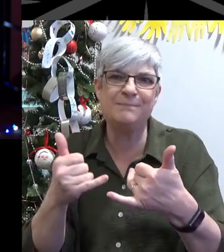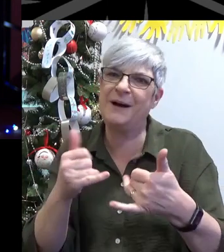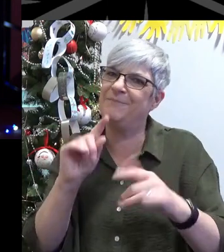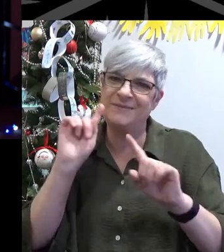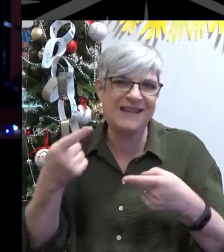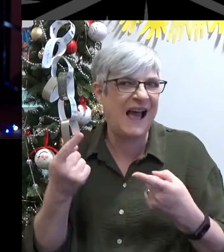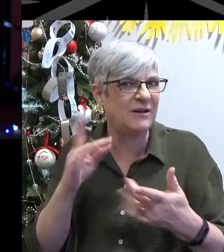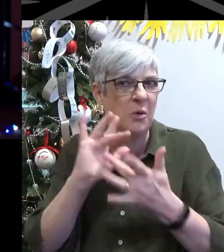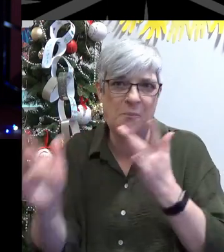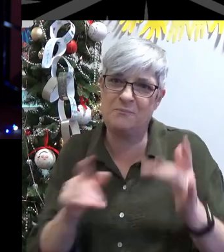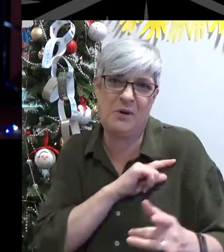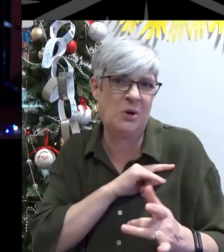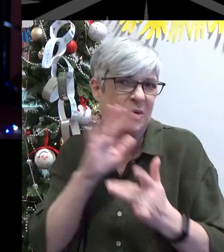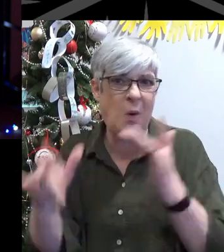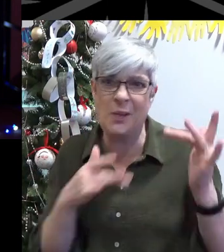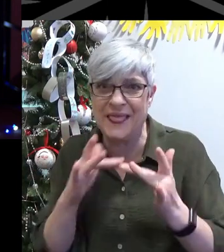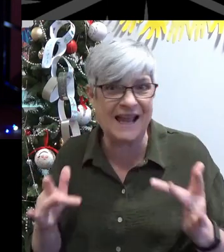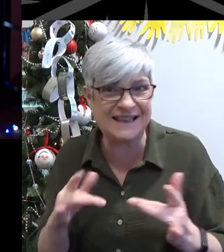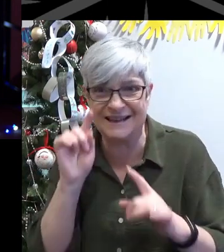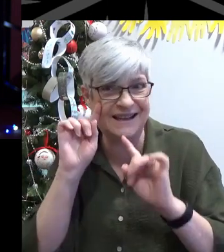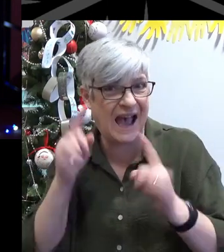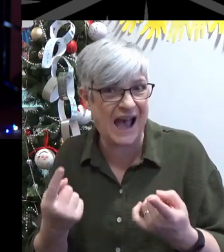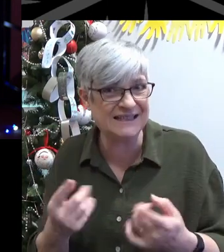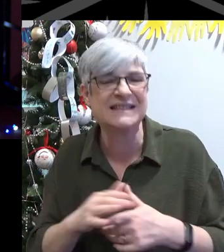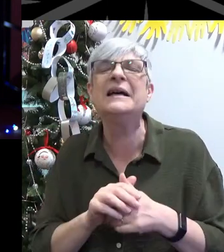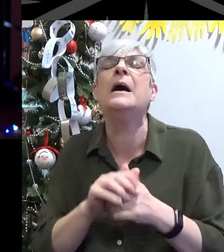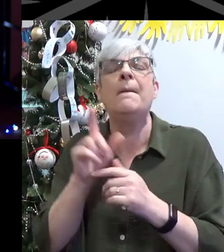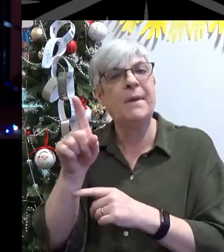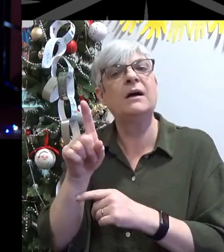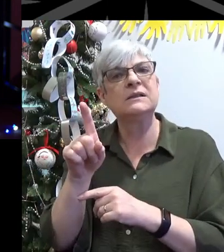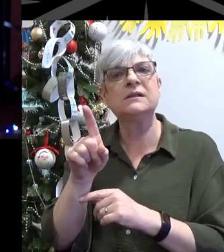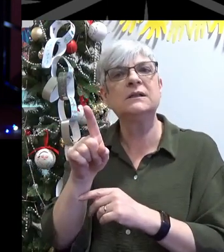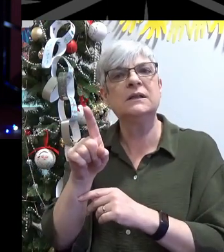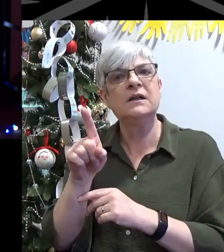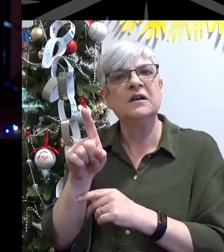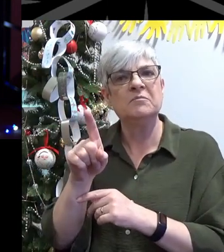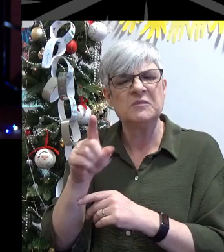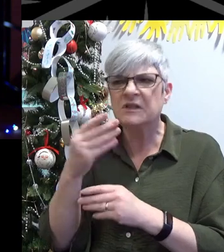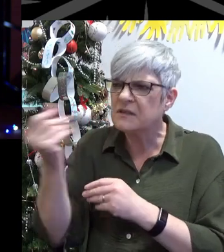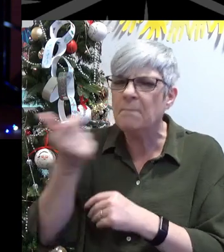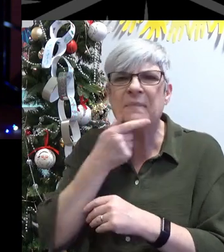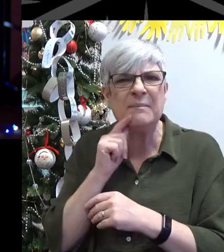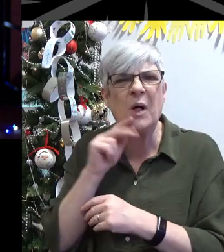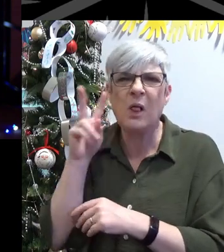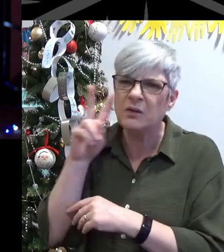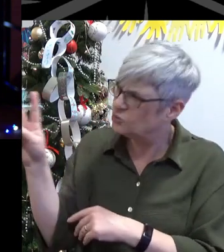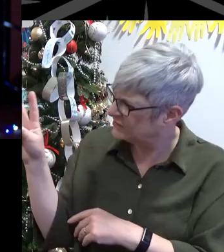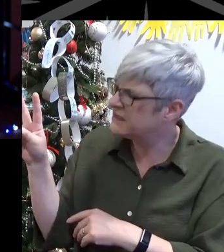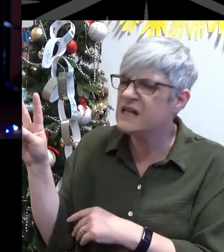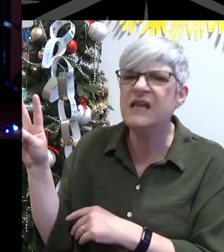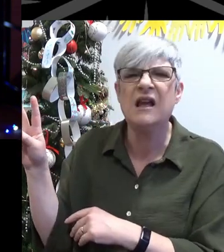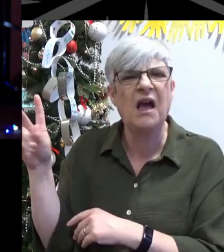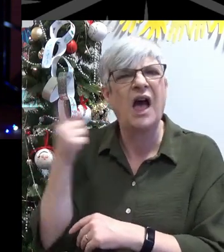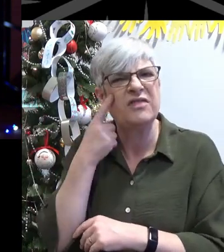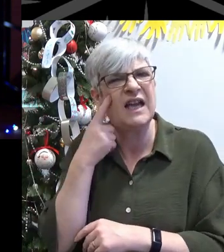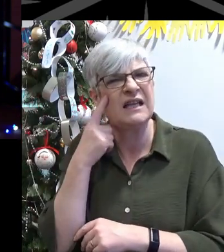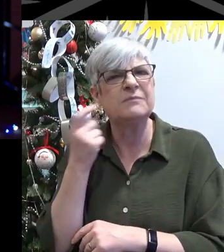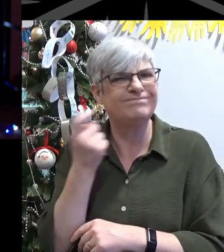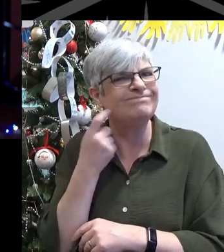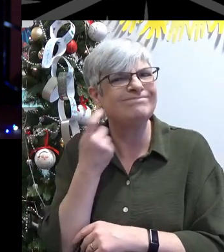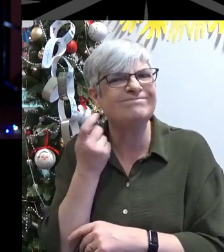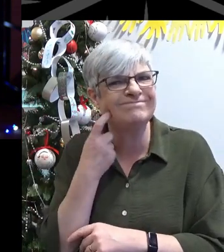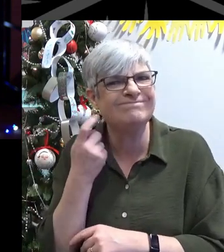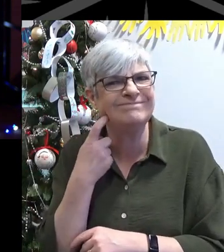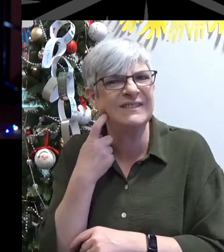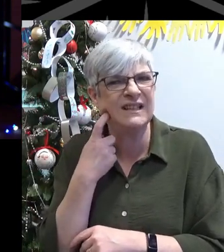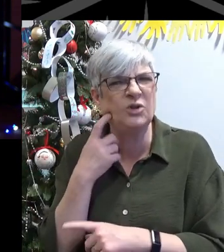it's online, I can't quite do that. Made some of the folks that you're going to see, I think, easy enough that